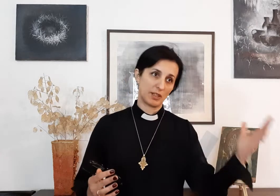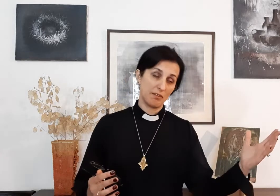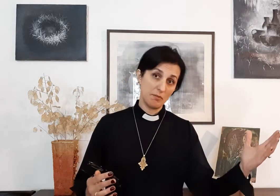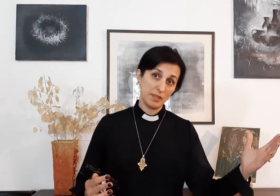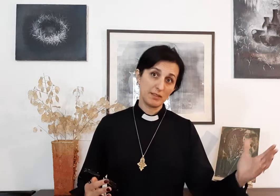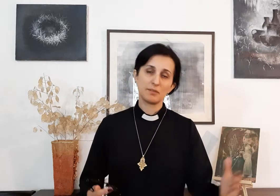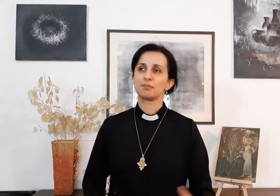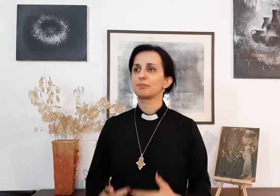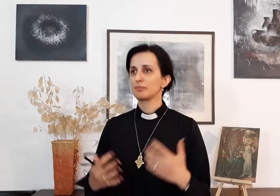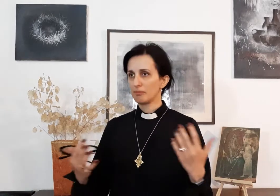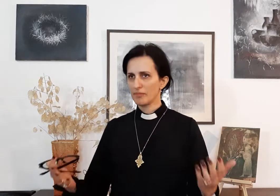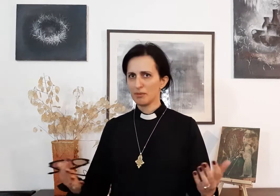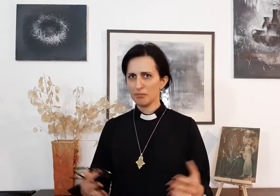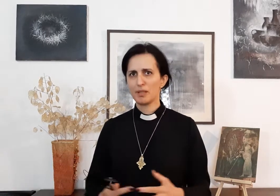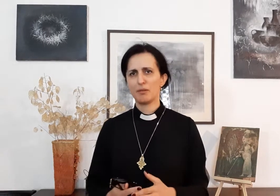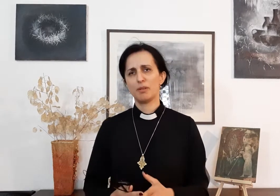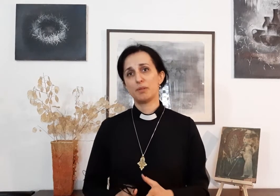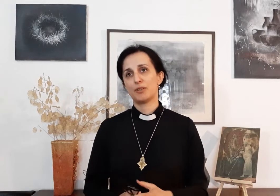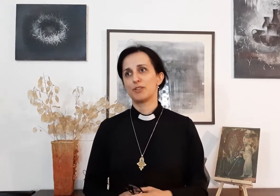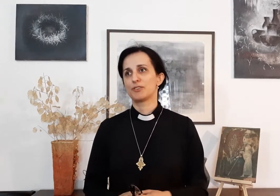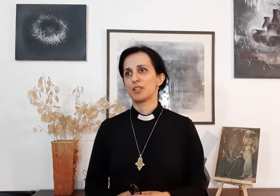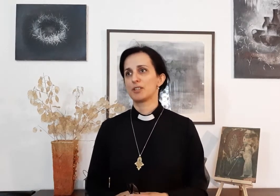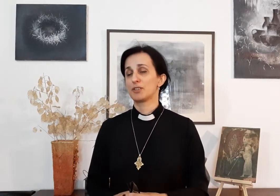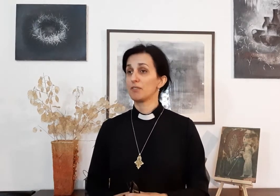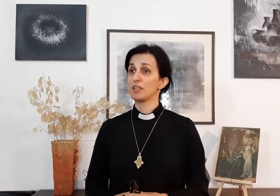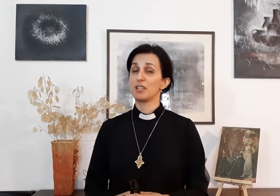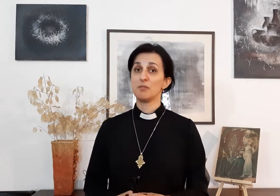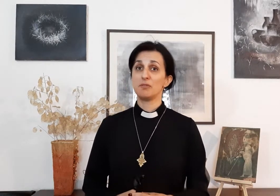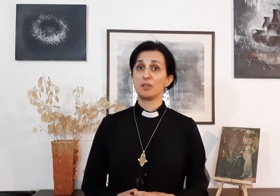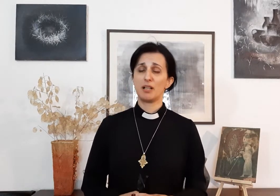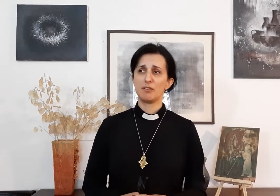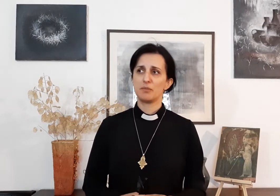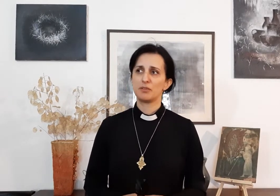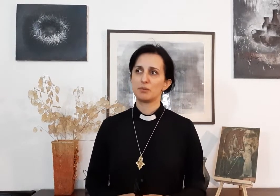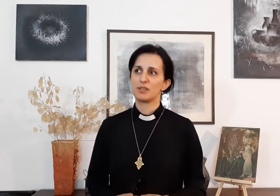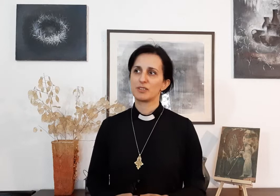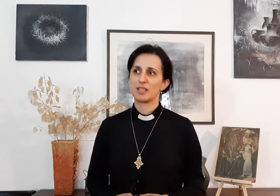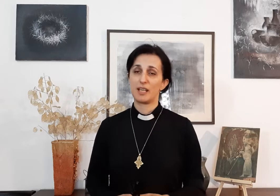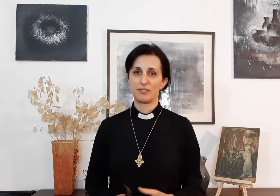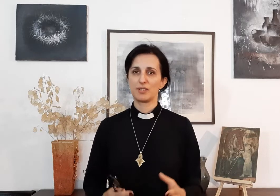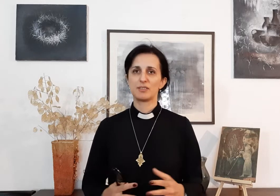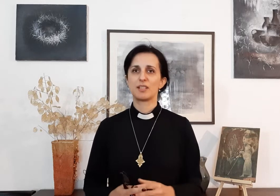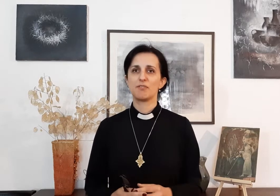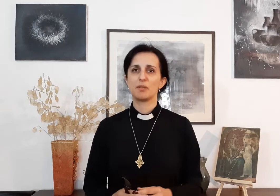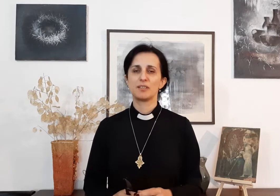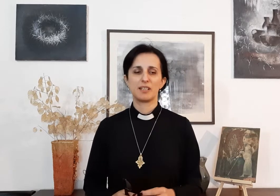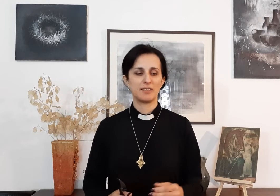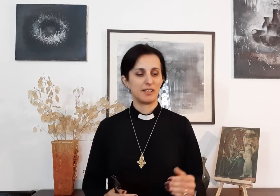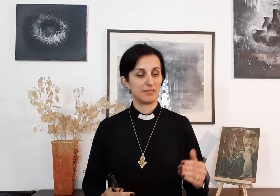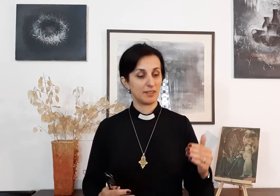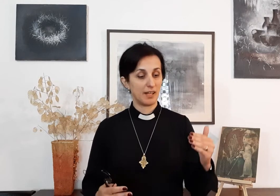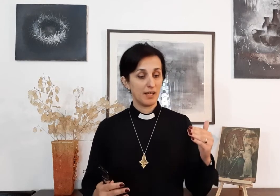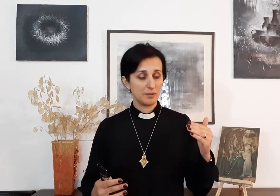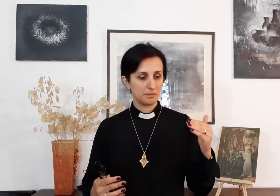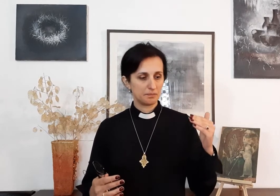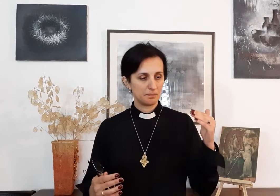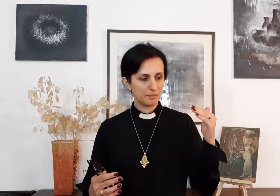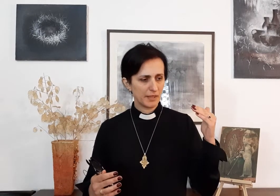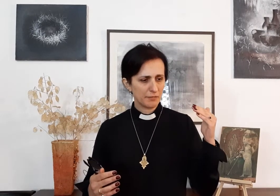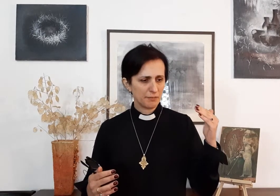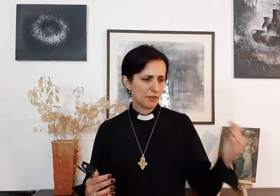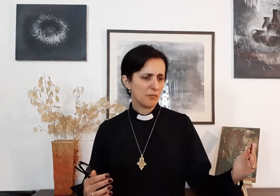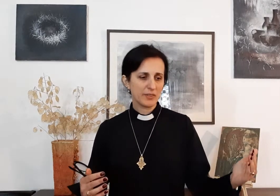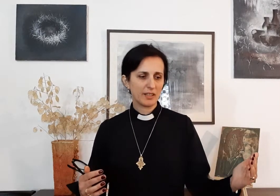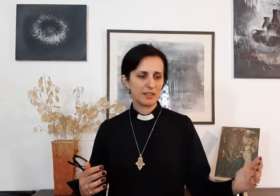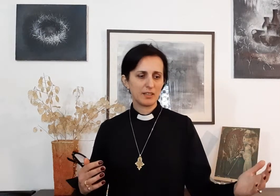from the government, because the Soviet government was the atheist government,